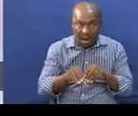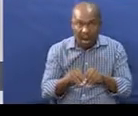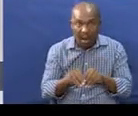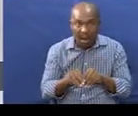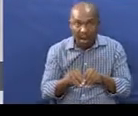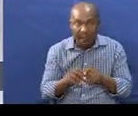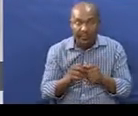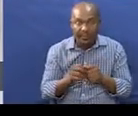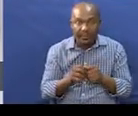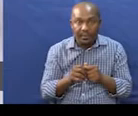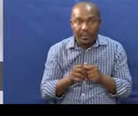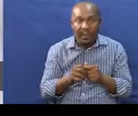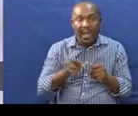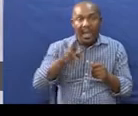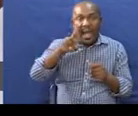retained